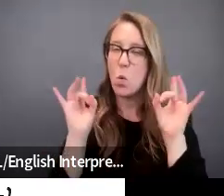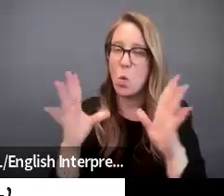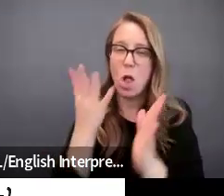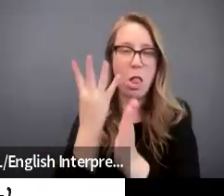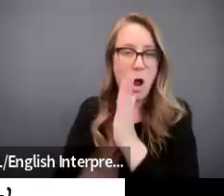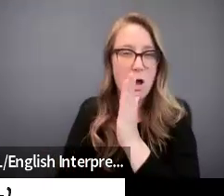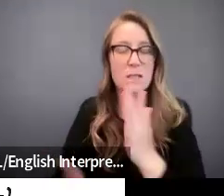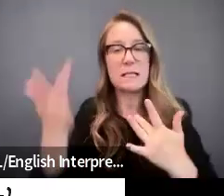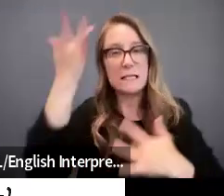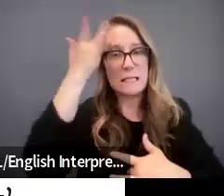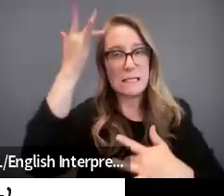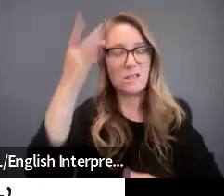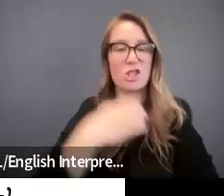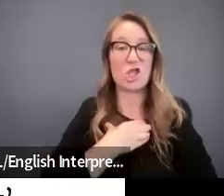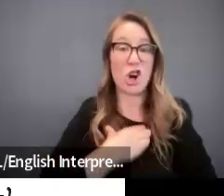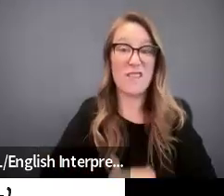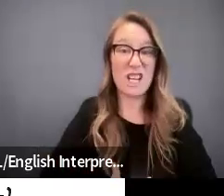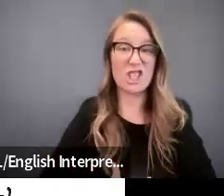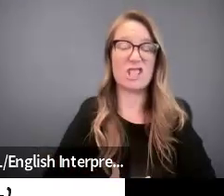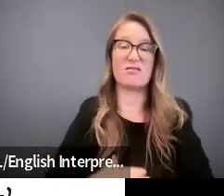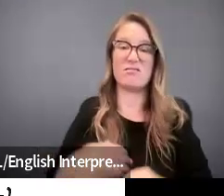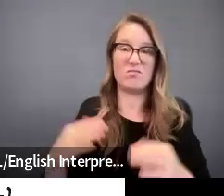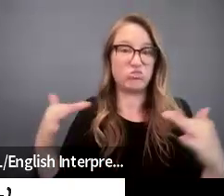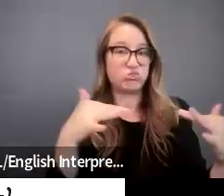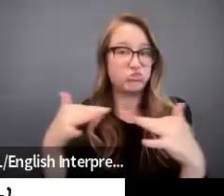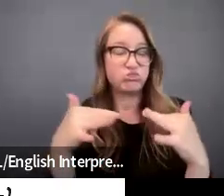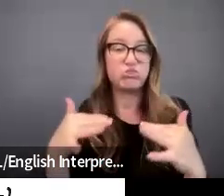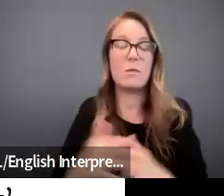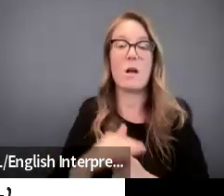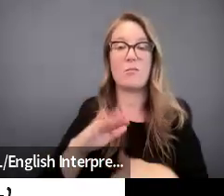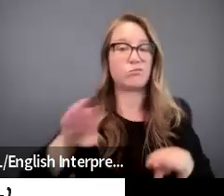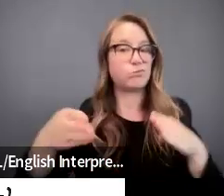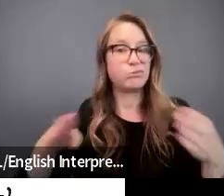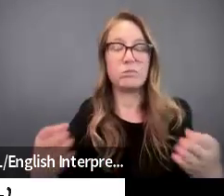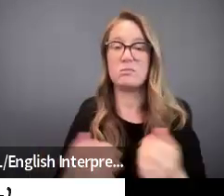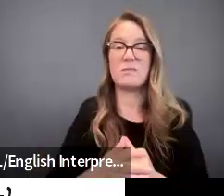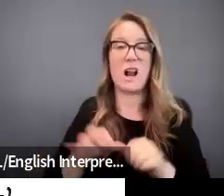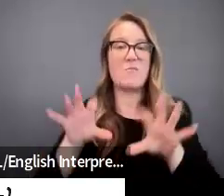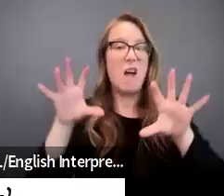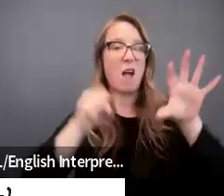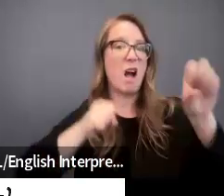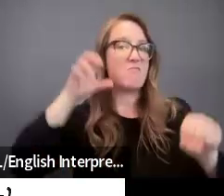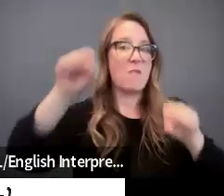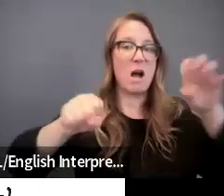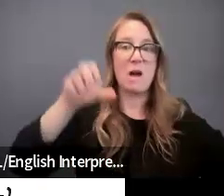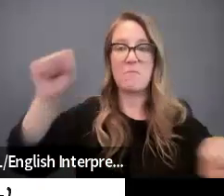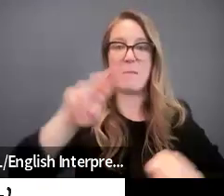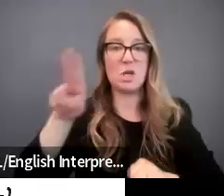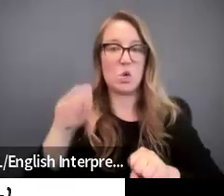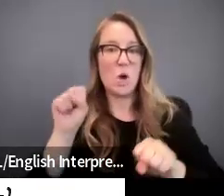from disease, starvation, and bloodshed, all driven by relentless expansion of U.S.